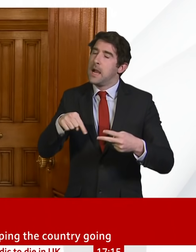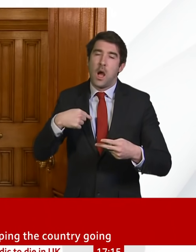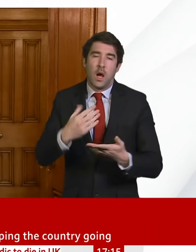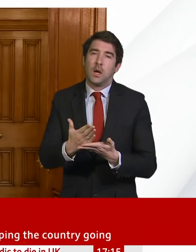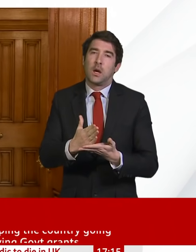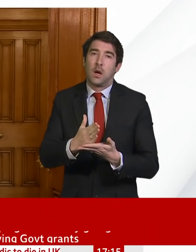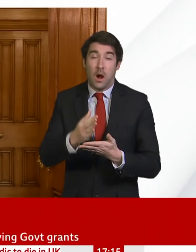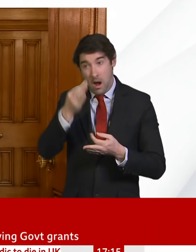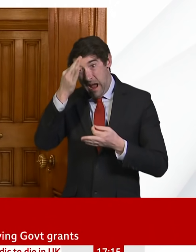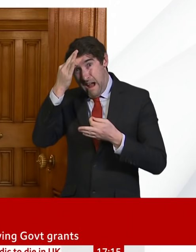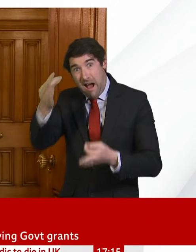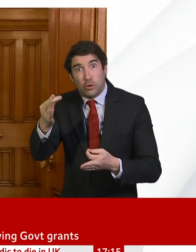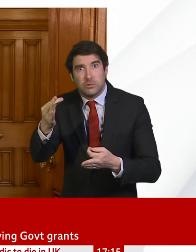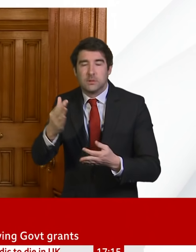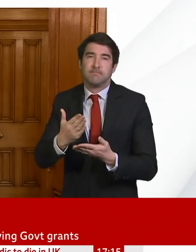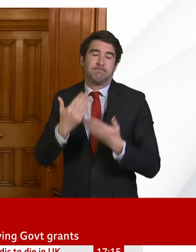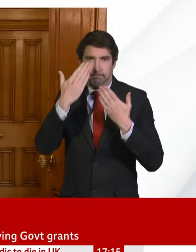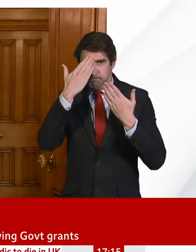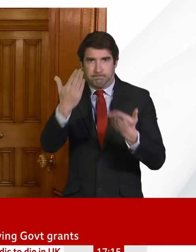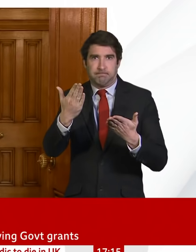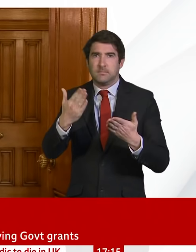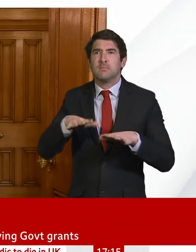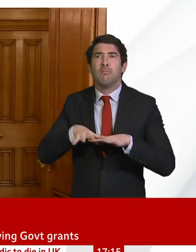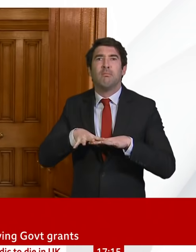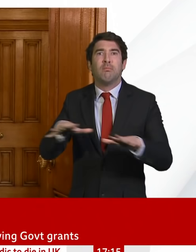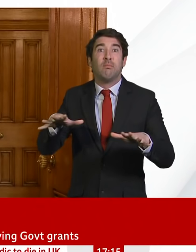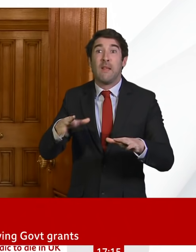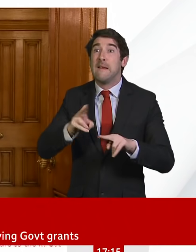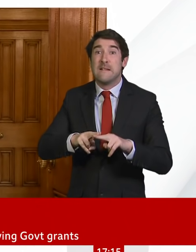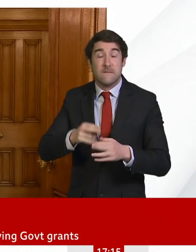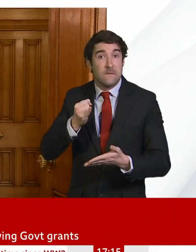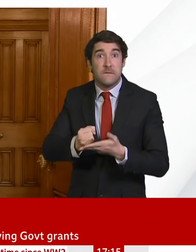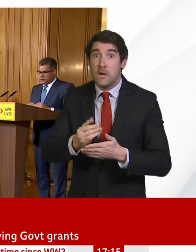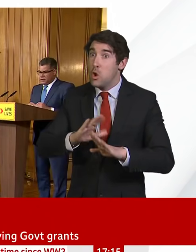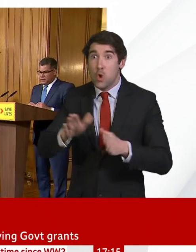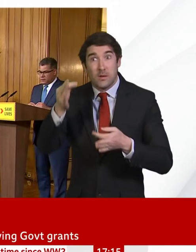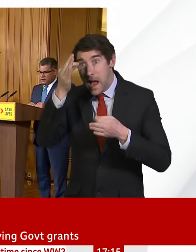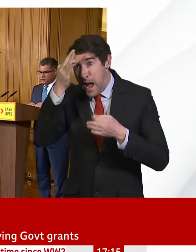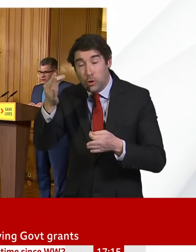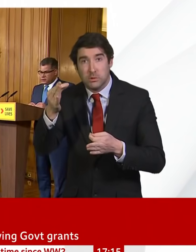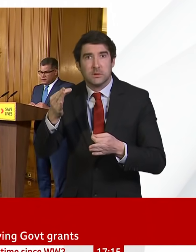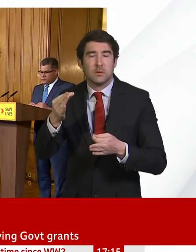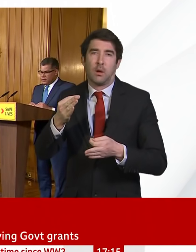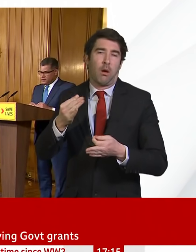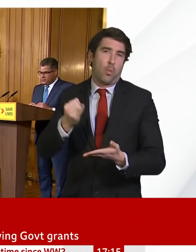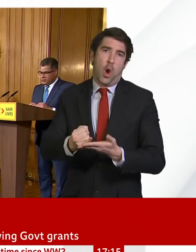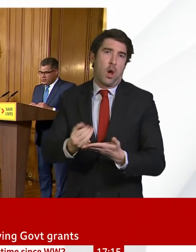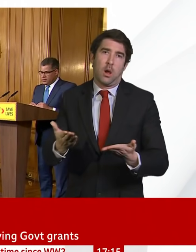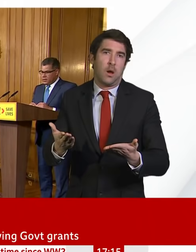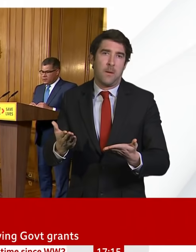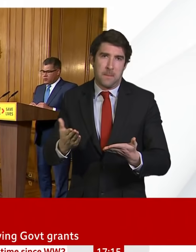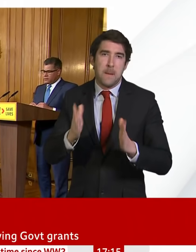also important that we get this right before we launch the test itself. Thank you for that. The next question is from